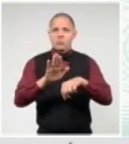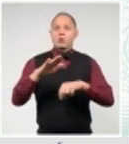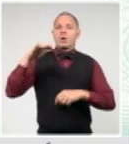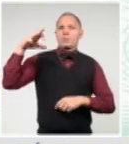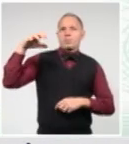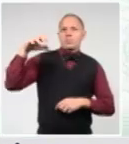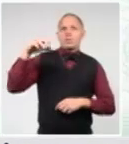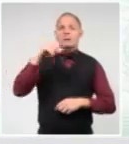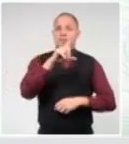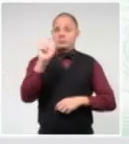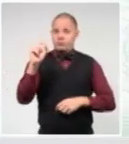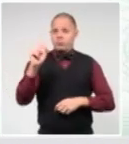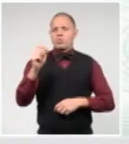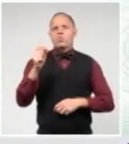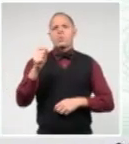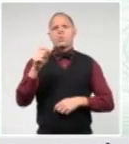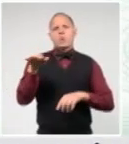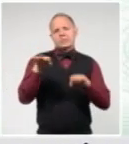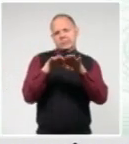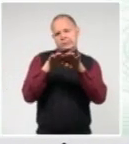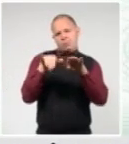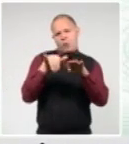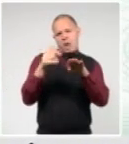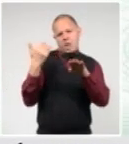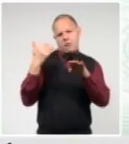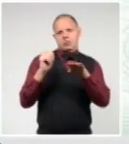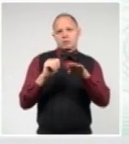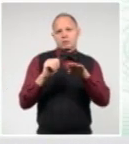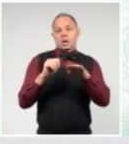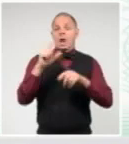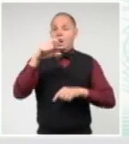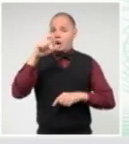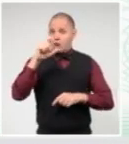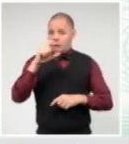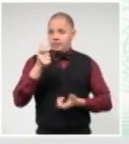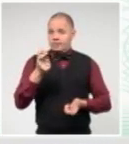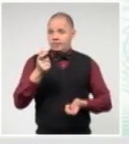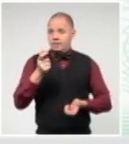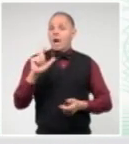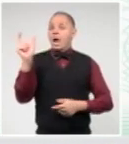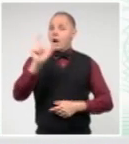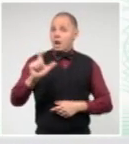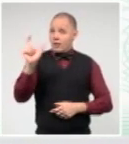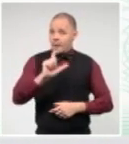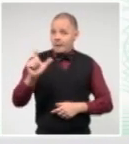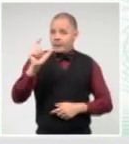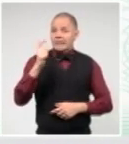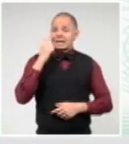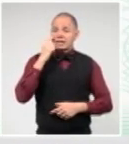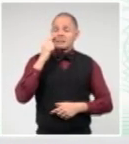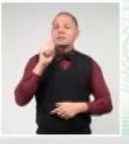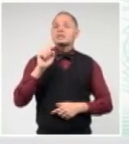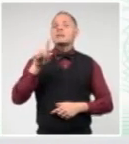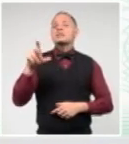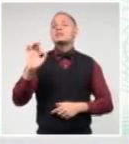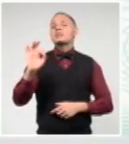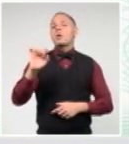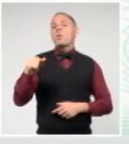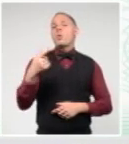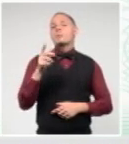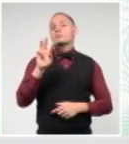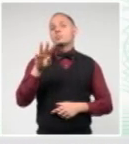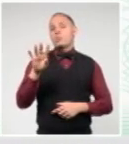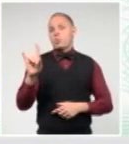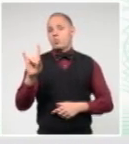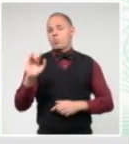rises to 3.00. Cienfuegos has a rate of 0.49.